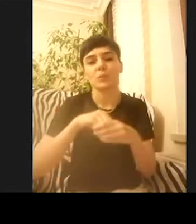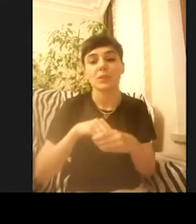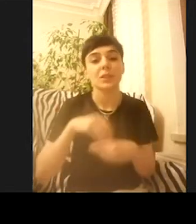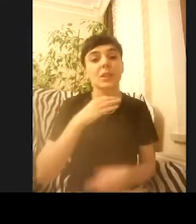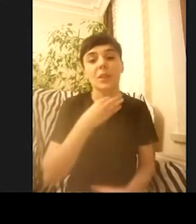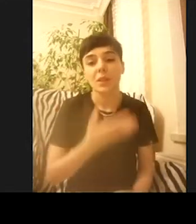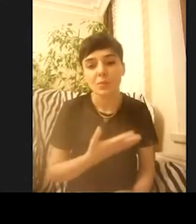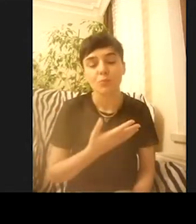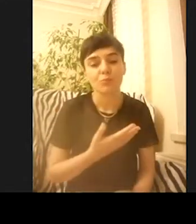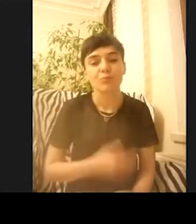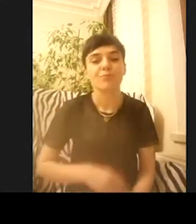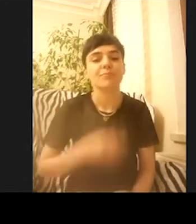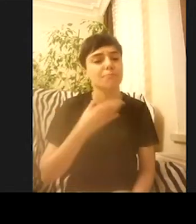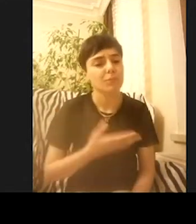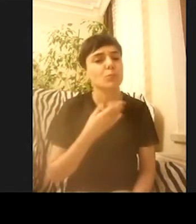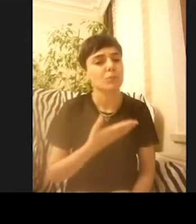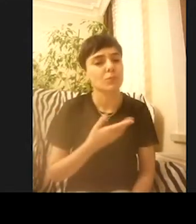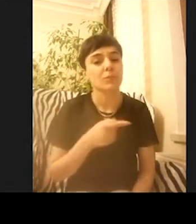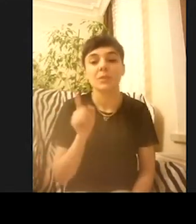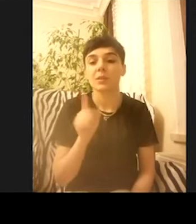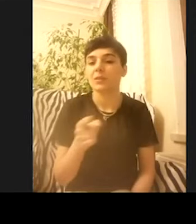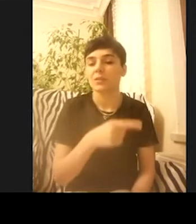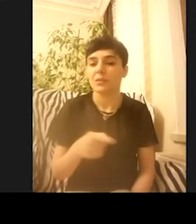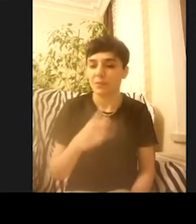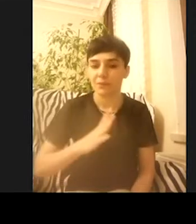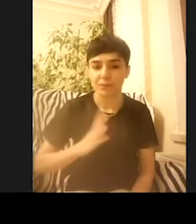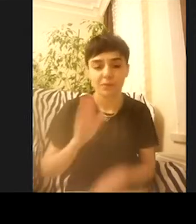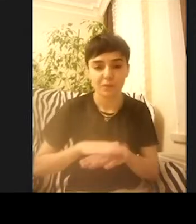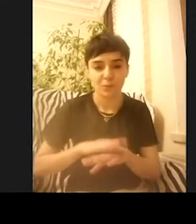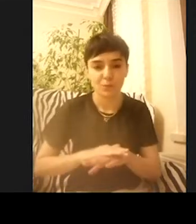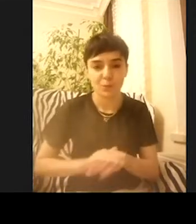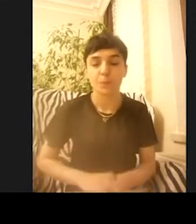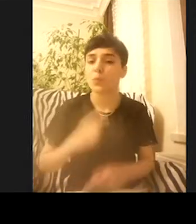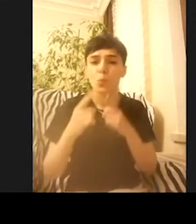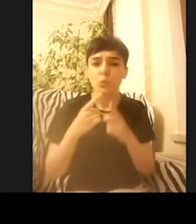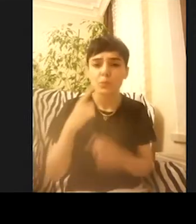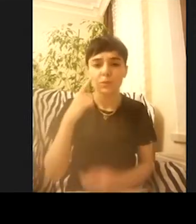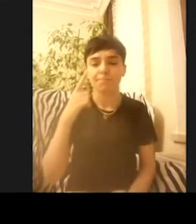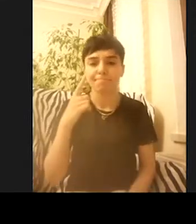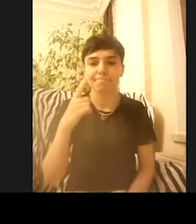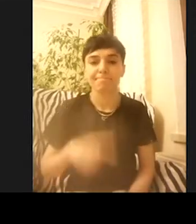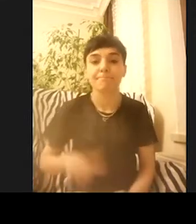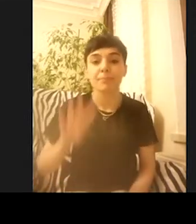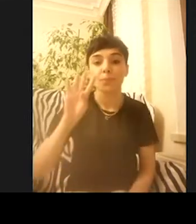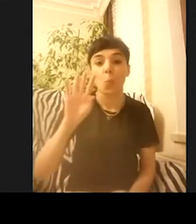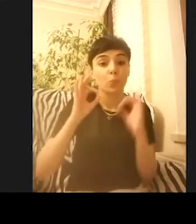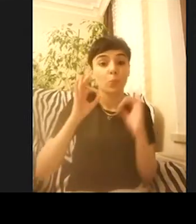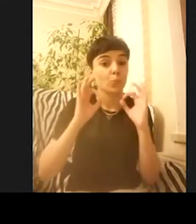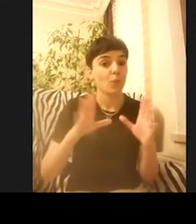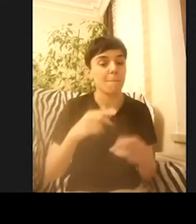Let's go to our speakers. We have 4 wonderful speakers: Beren Azizi, Dino